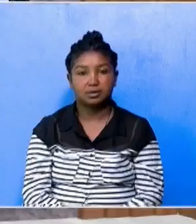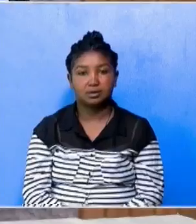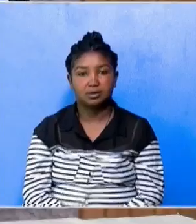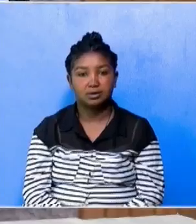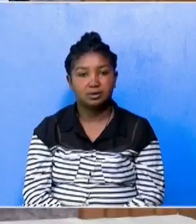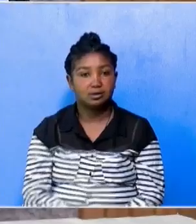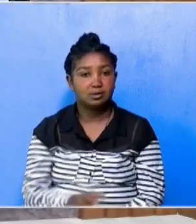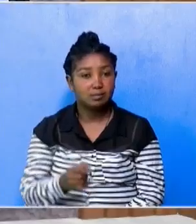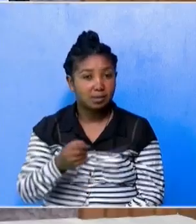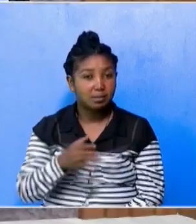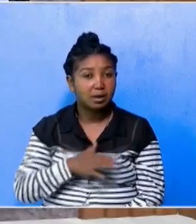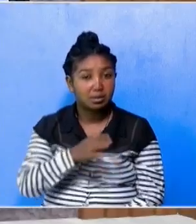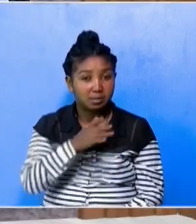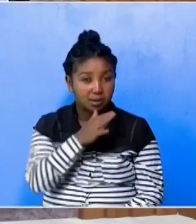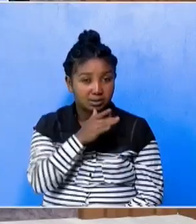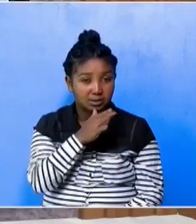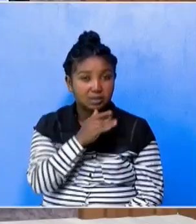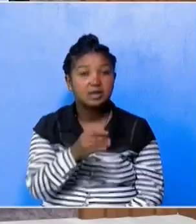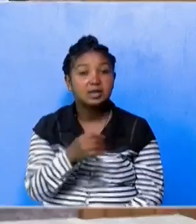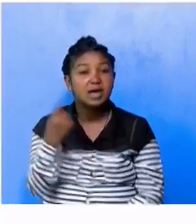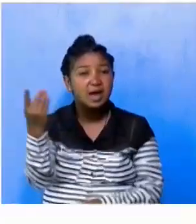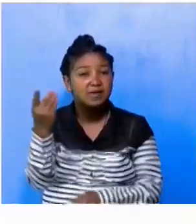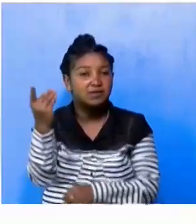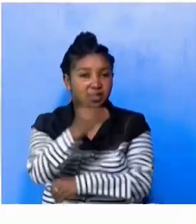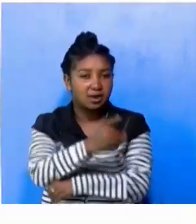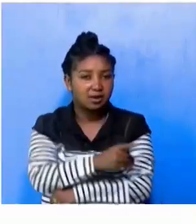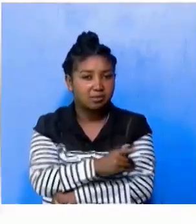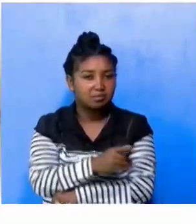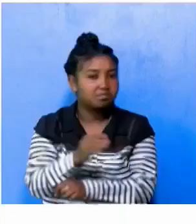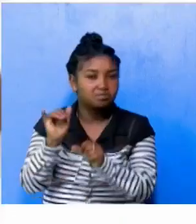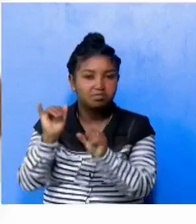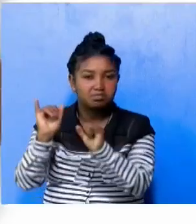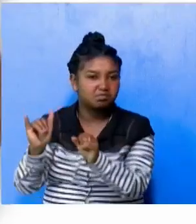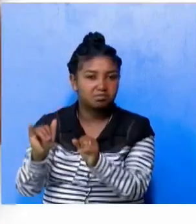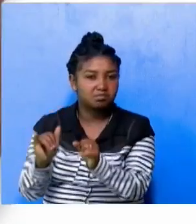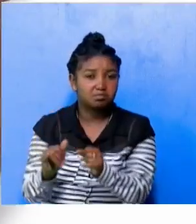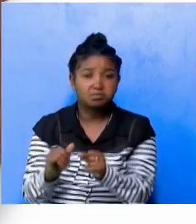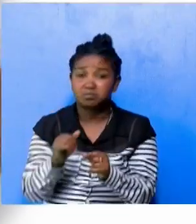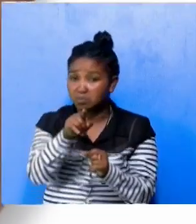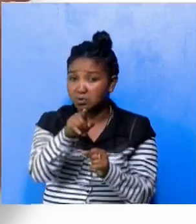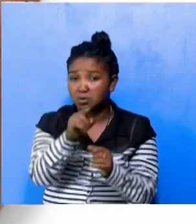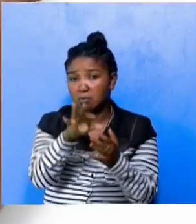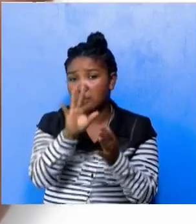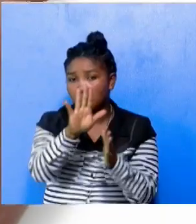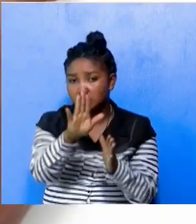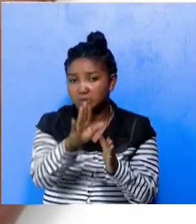Yes, by my mother every day. This one is just